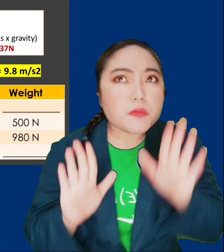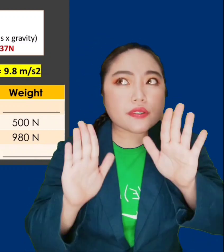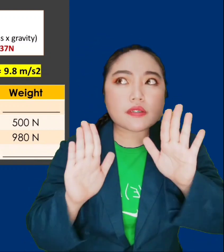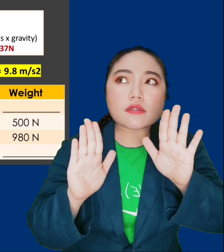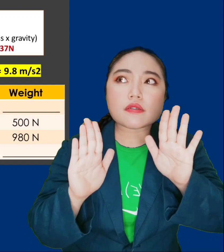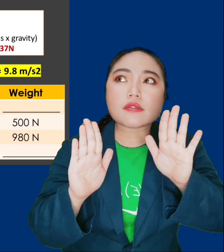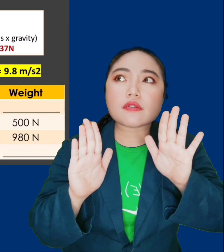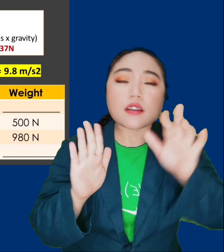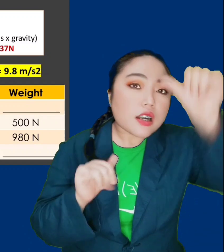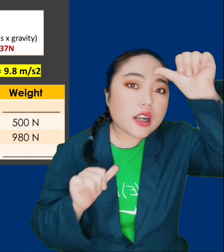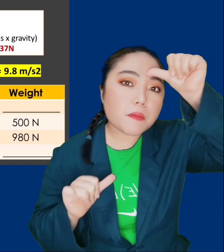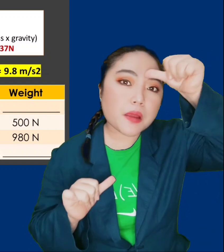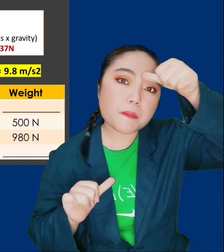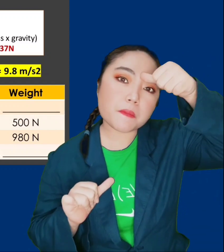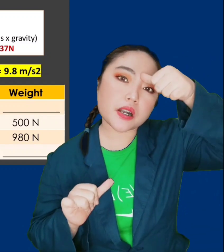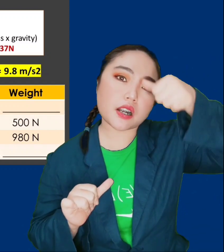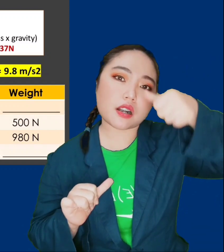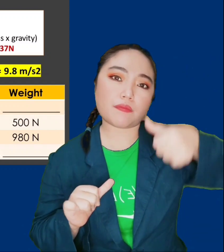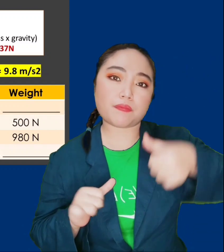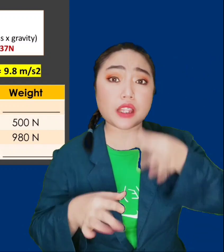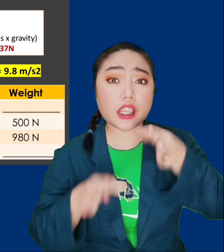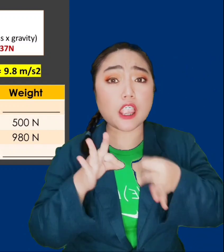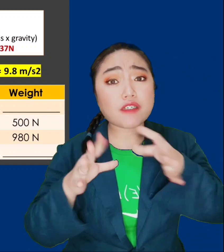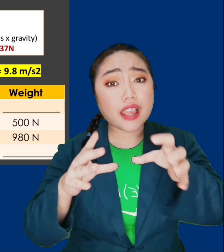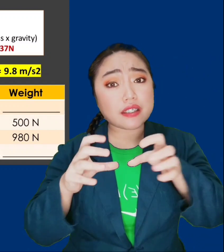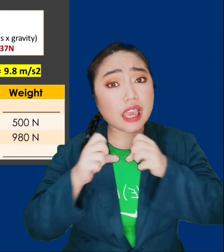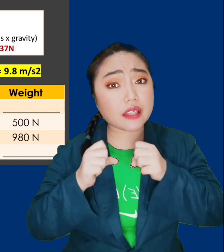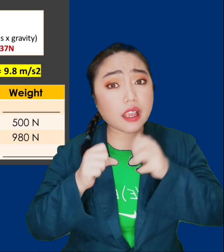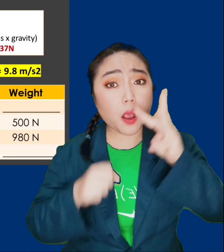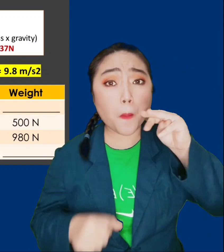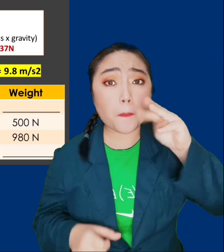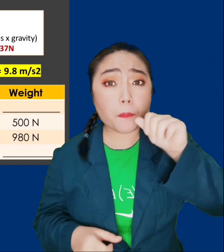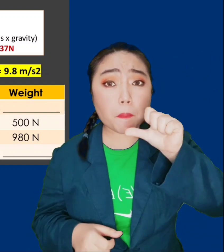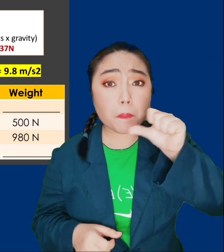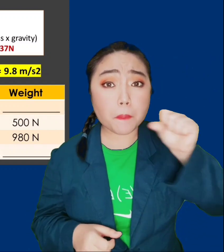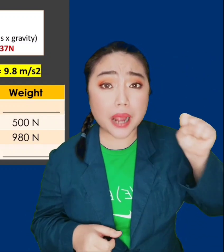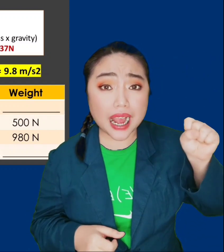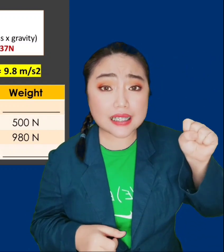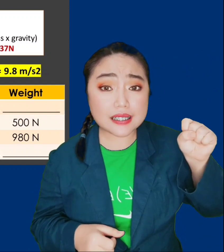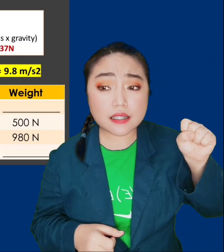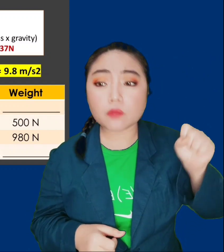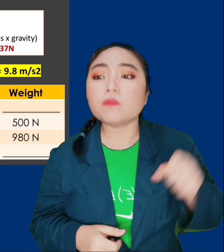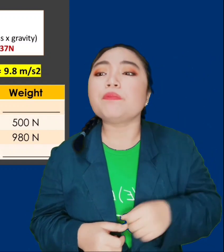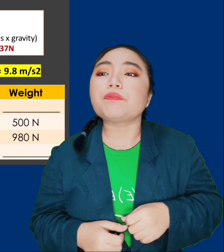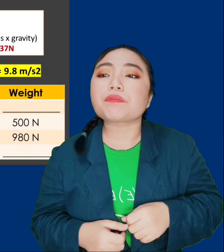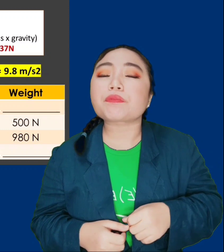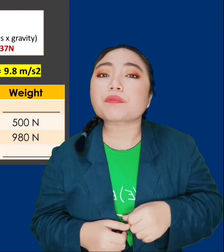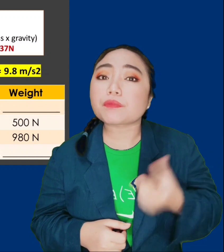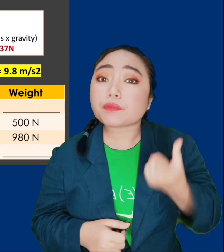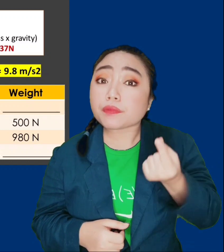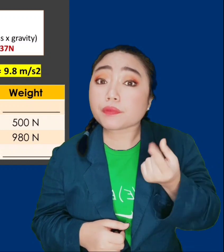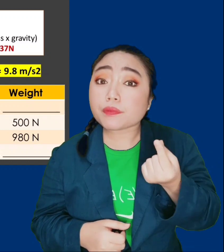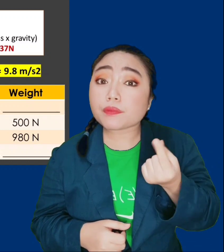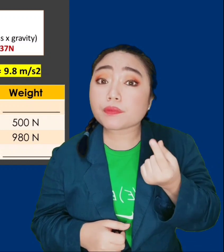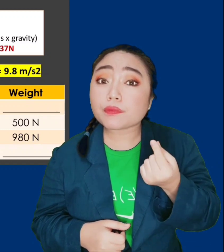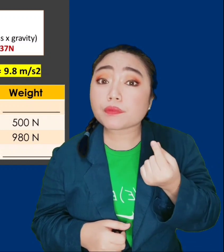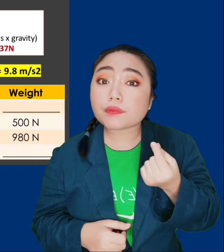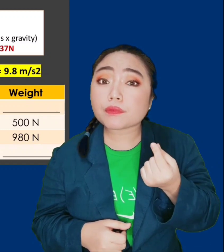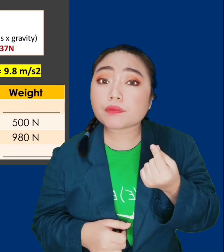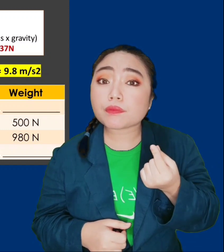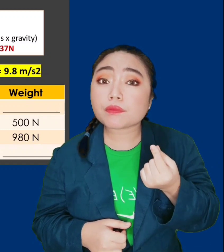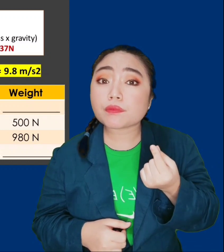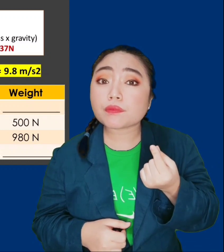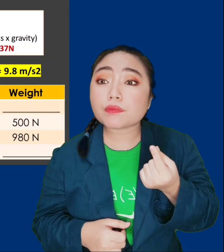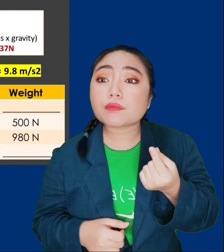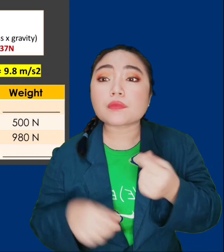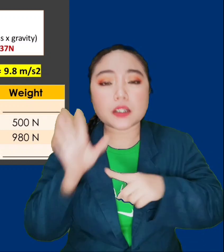But wait. Oh, I remember. if you get mass, if